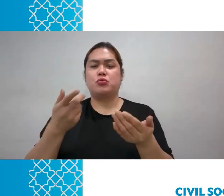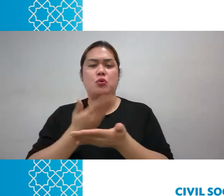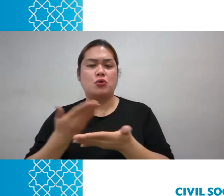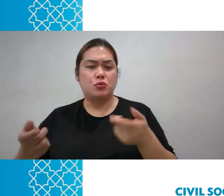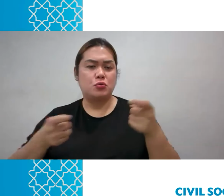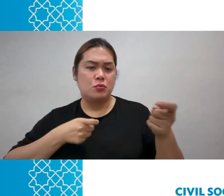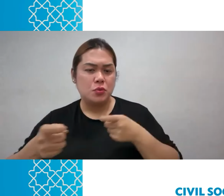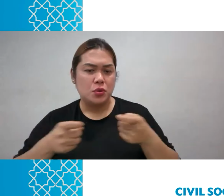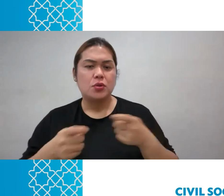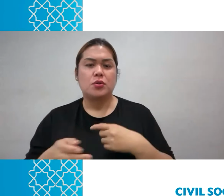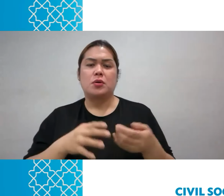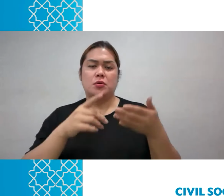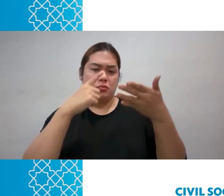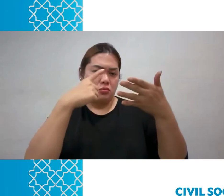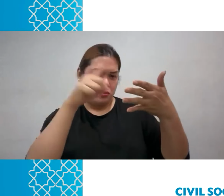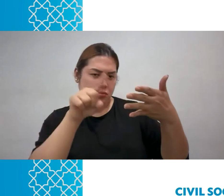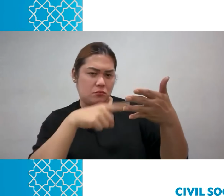even more,